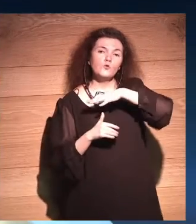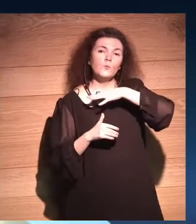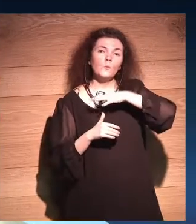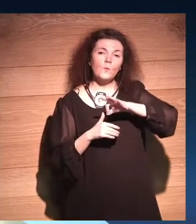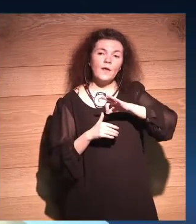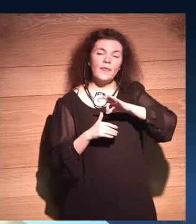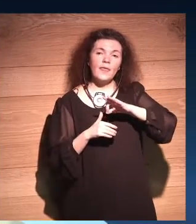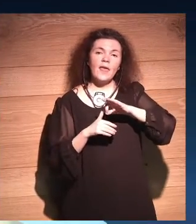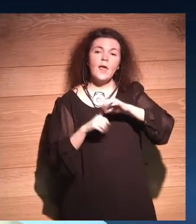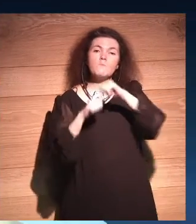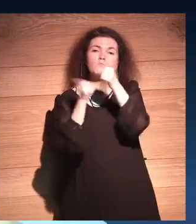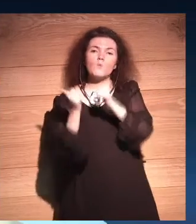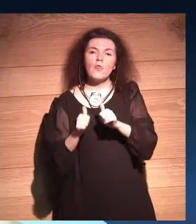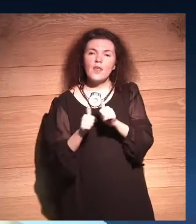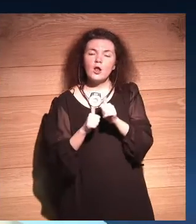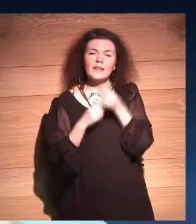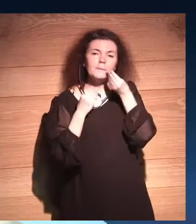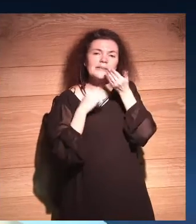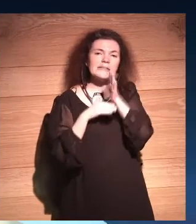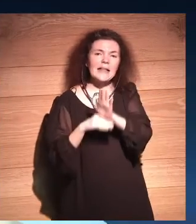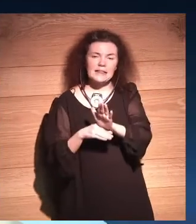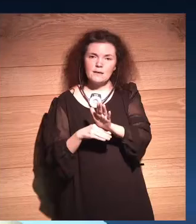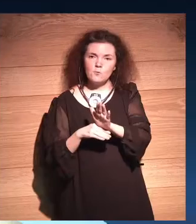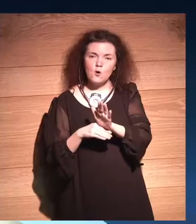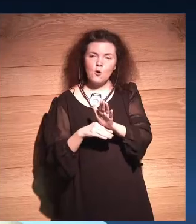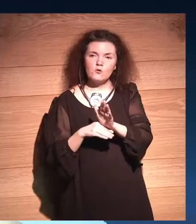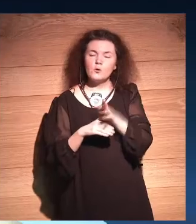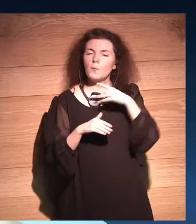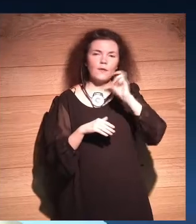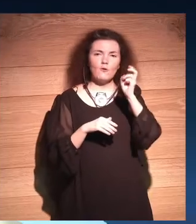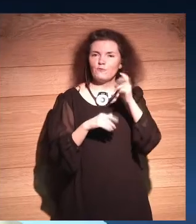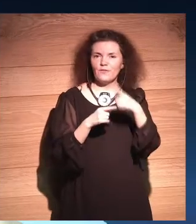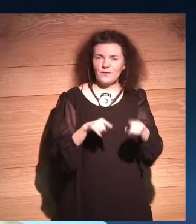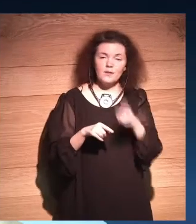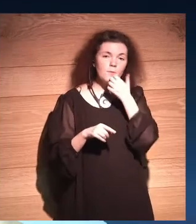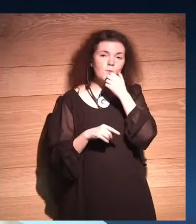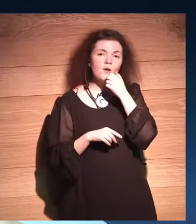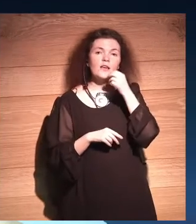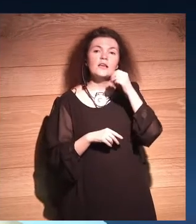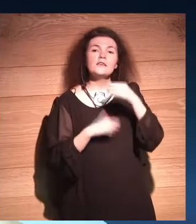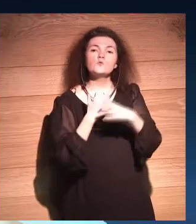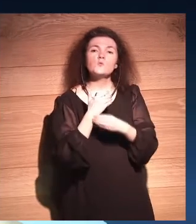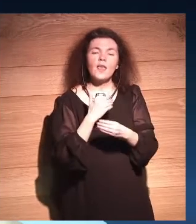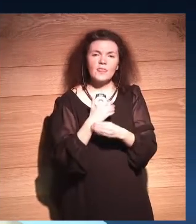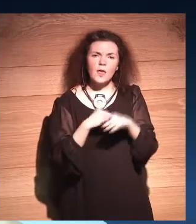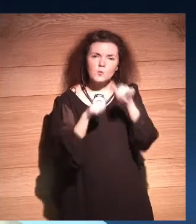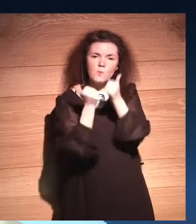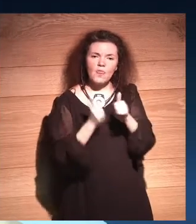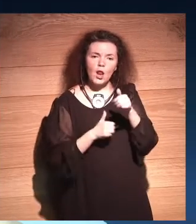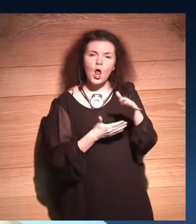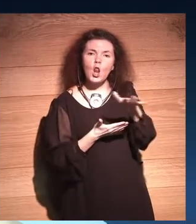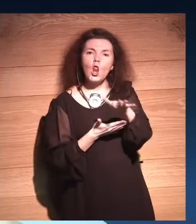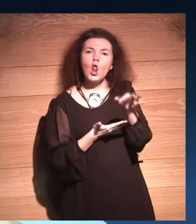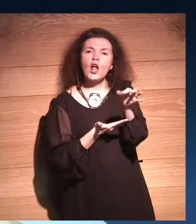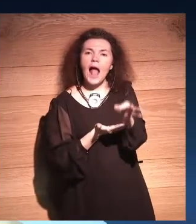There have been experiments at the local level in Sweden, for example. There have been some of the pirate parties have